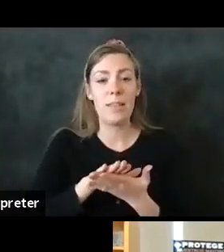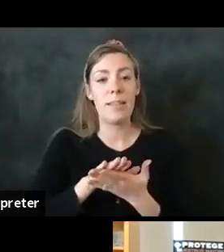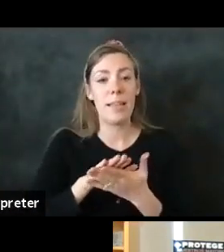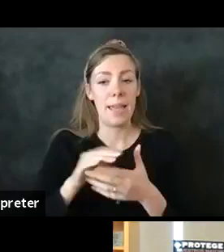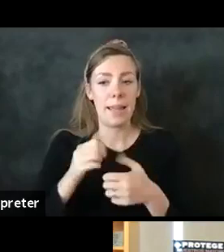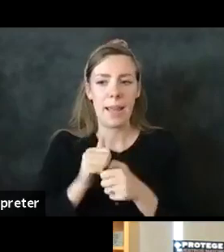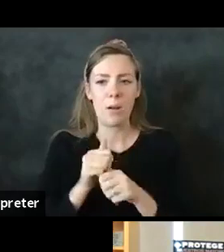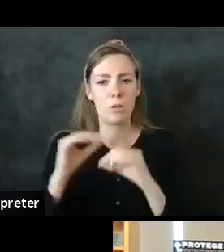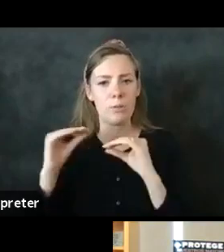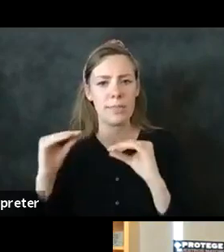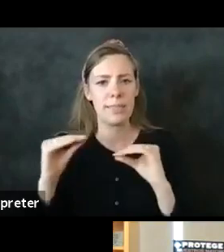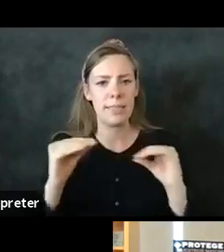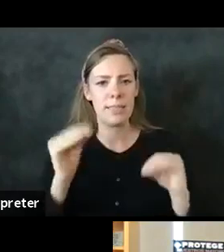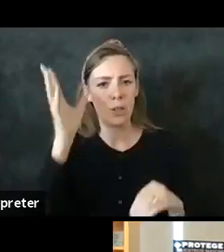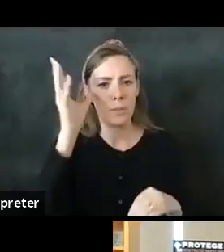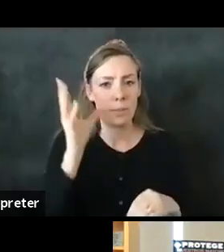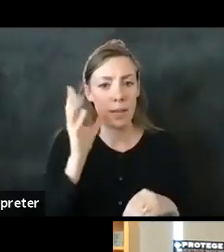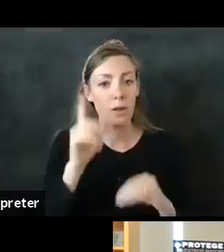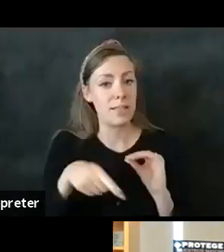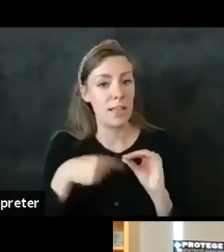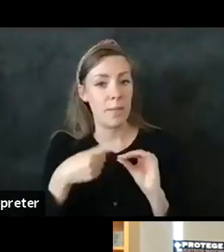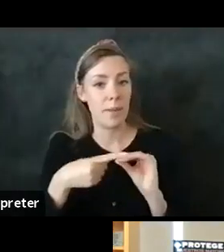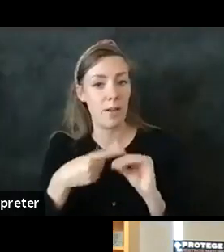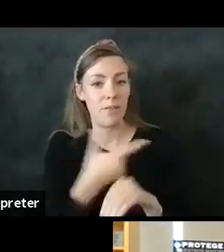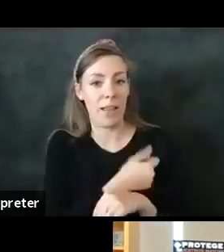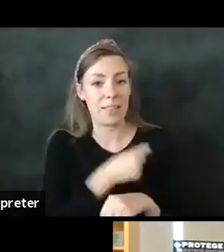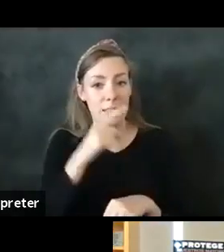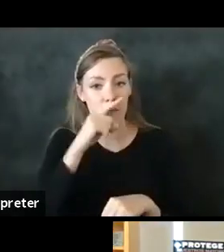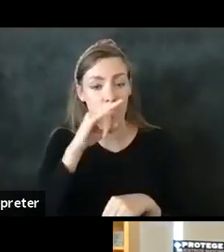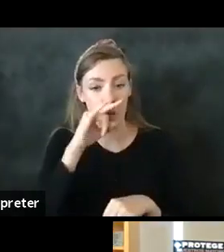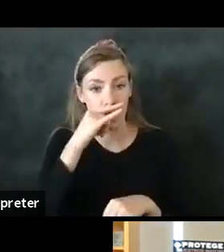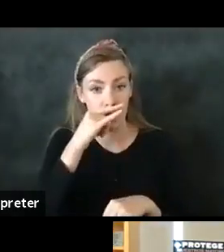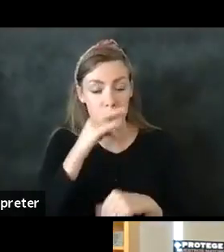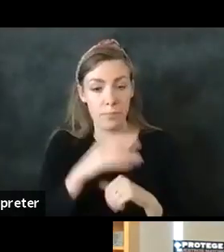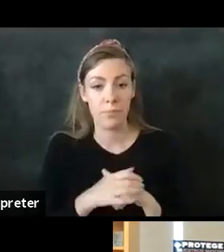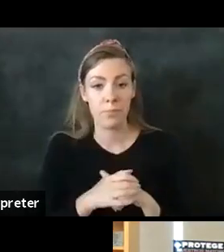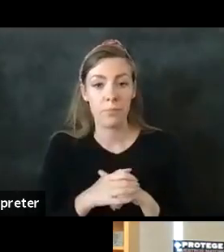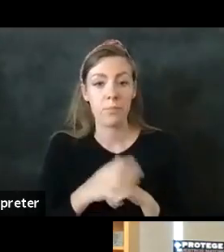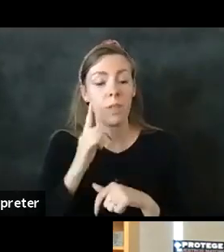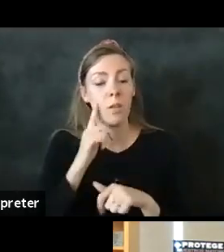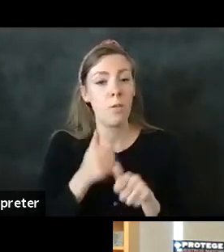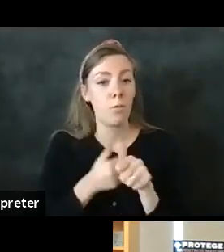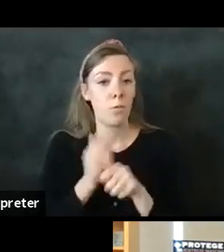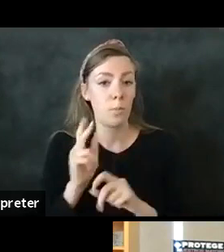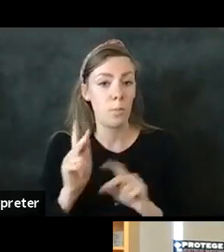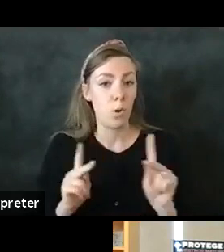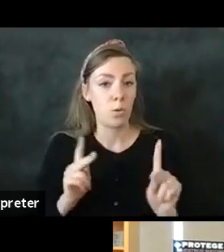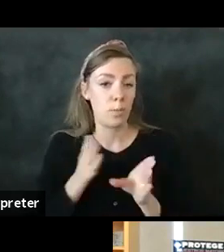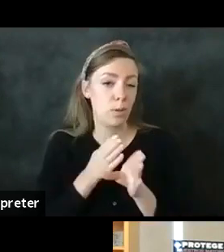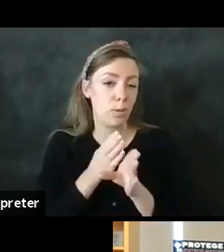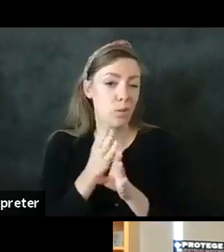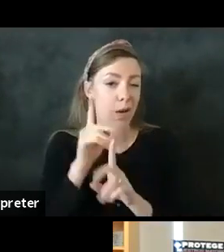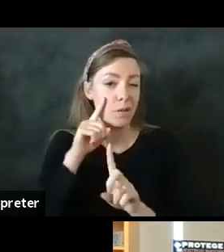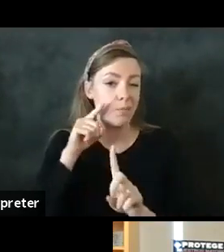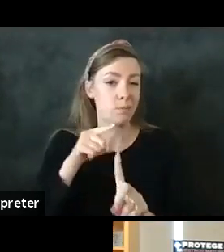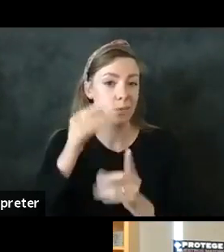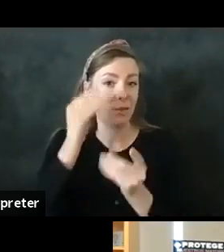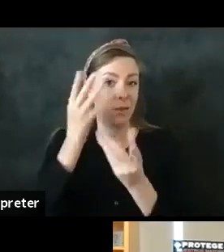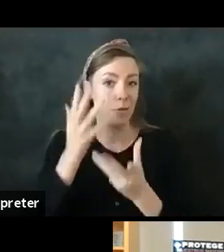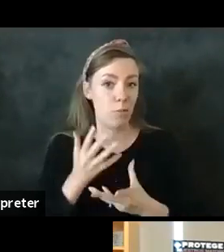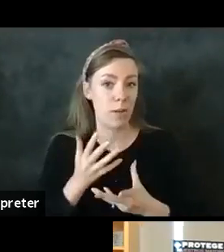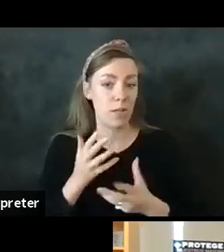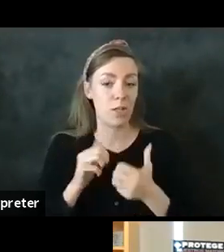parents about pediatric vaccines. For most people, though, the primary source of information and to